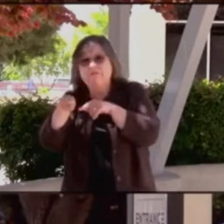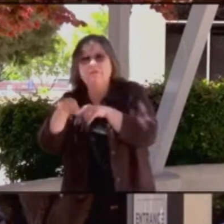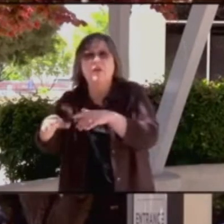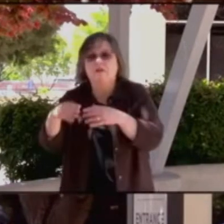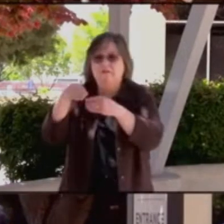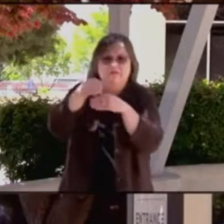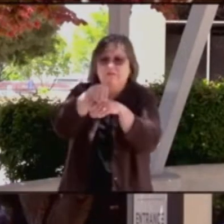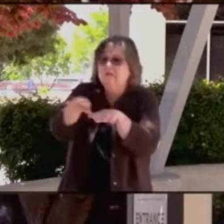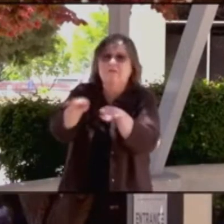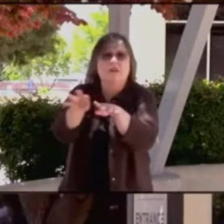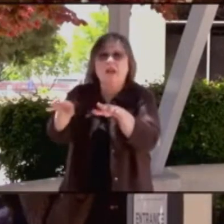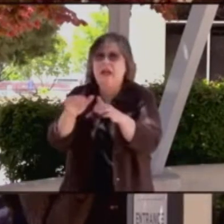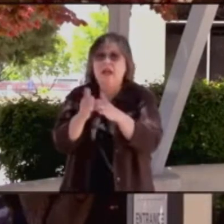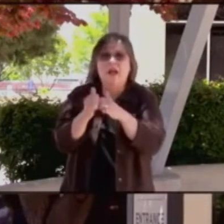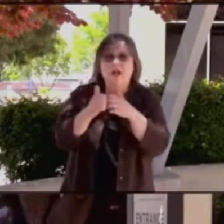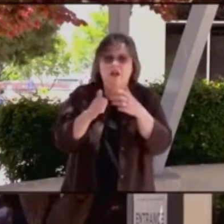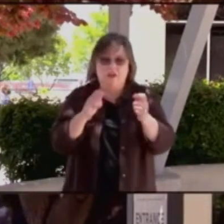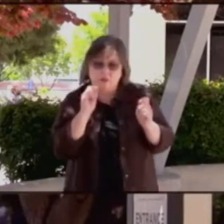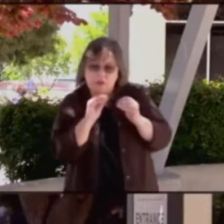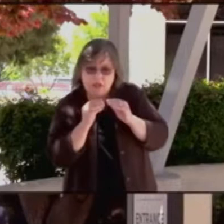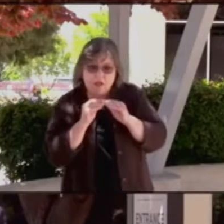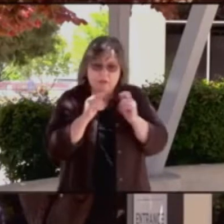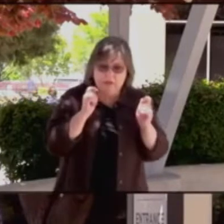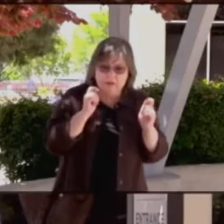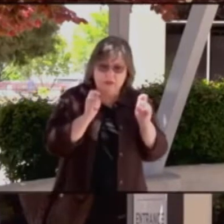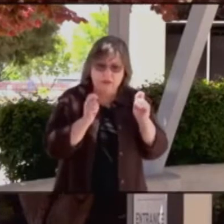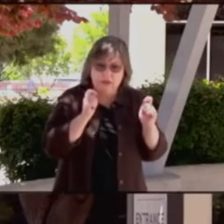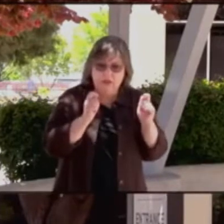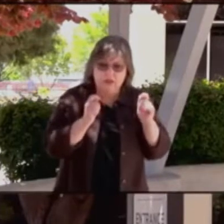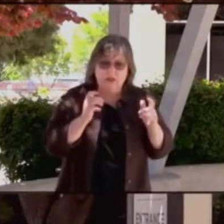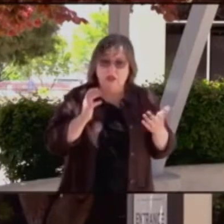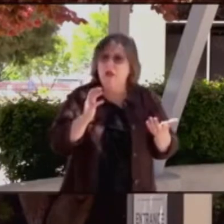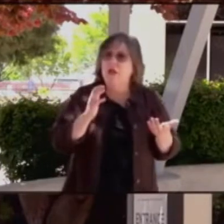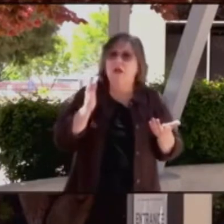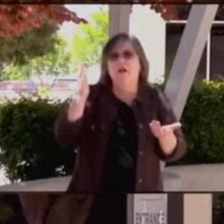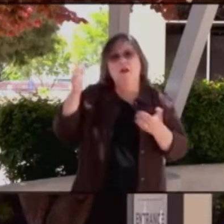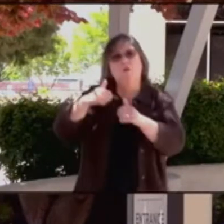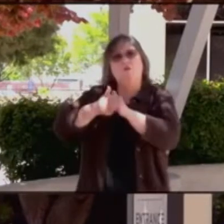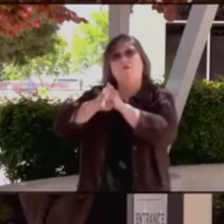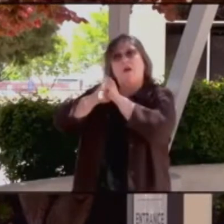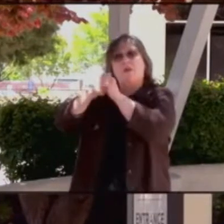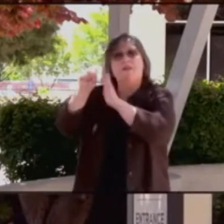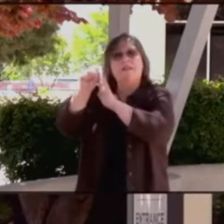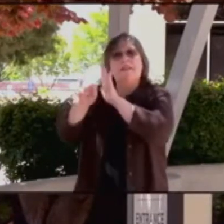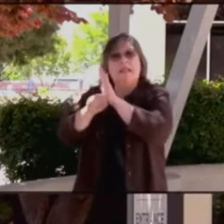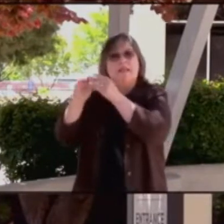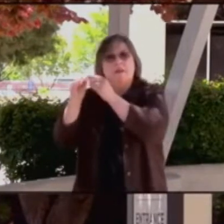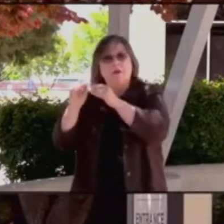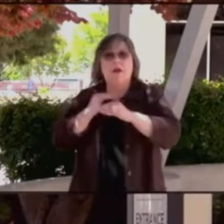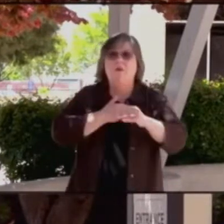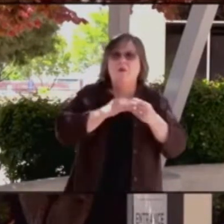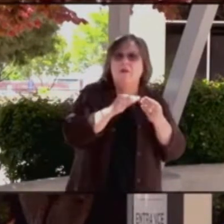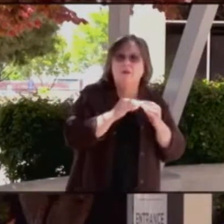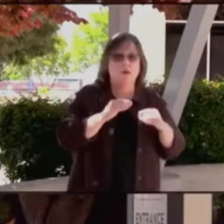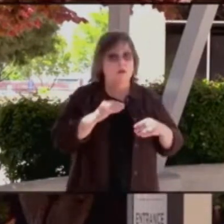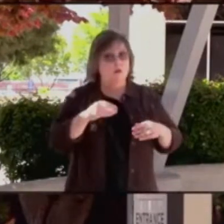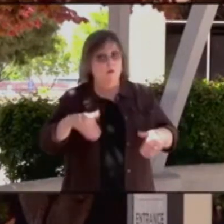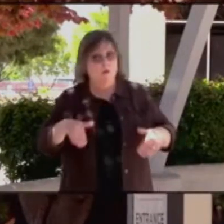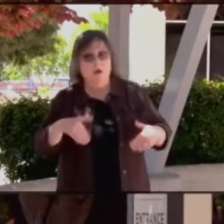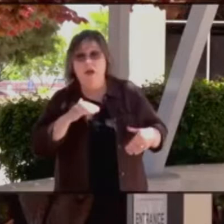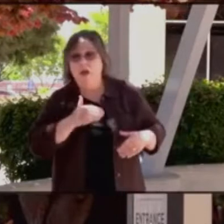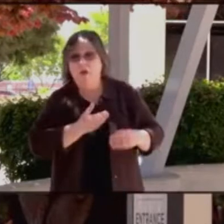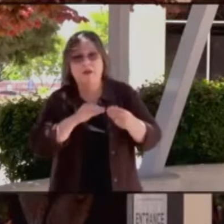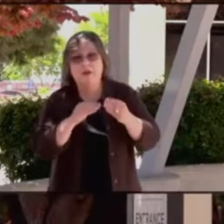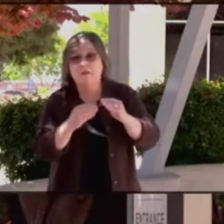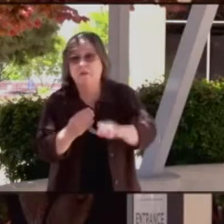conditions. And our numbers have been changing rapidly over the last month, all in